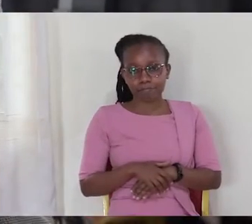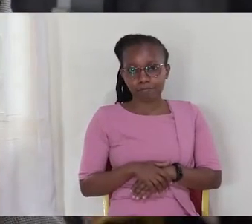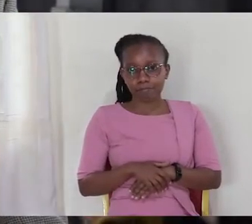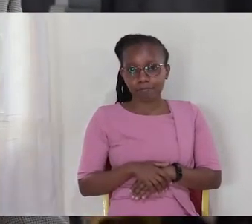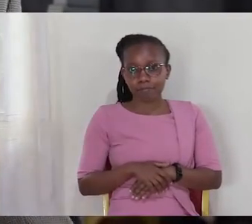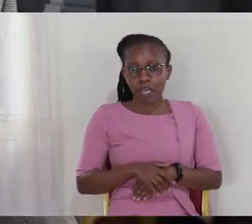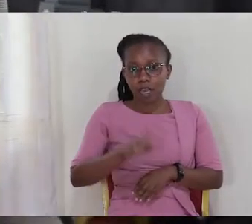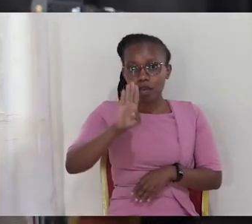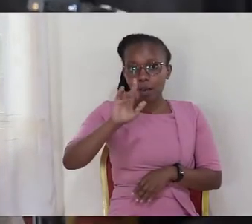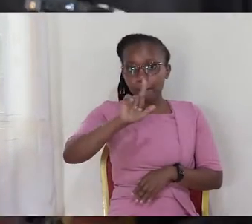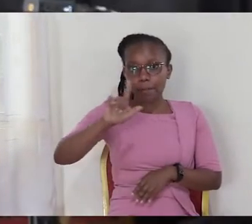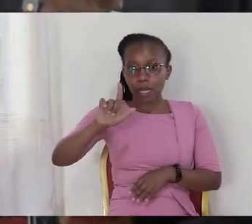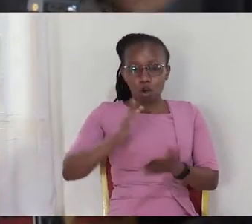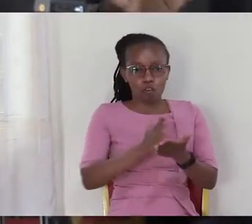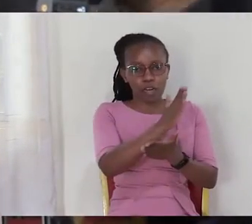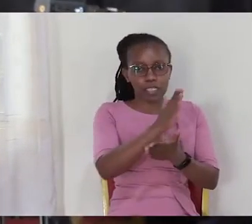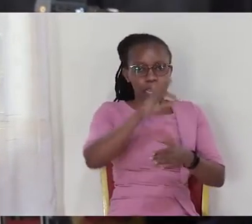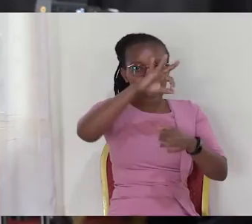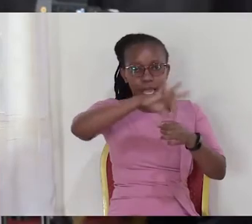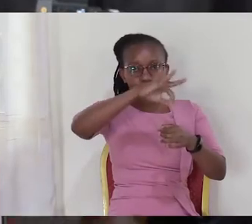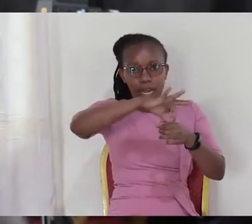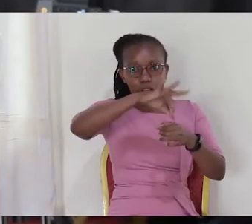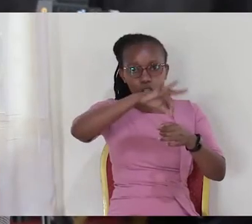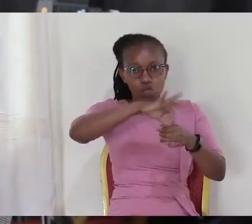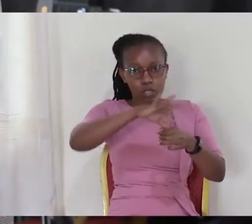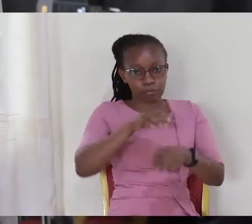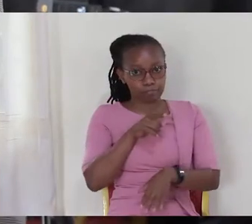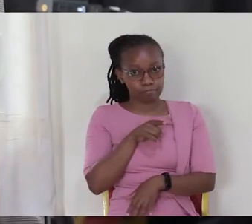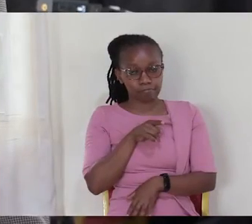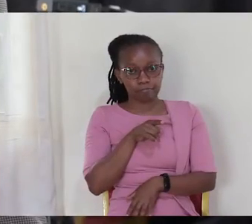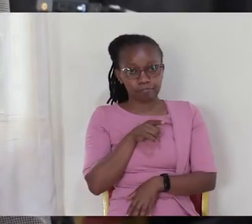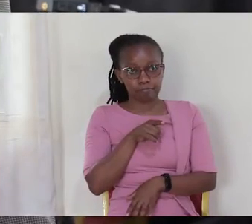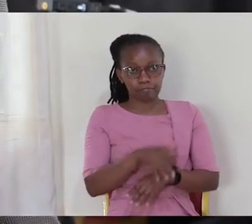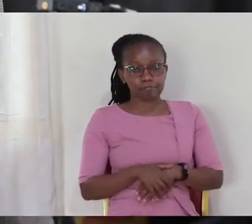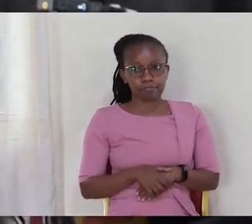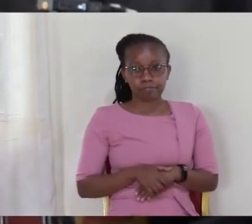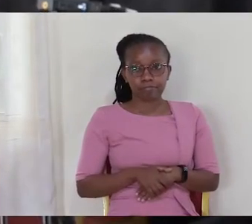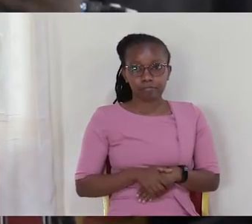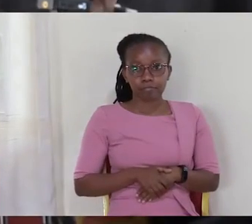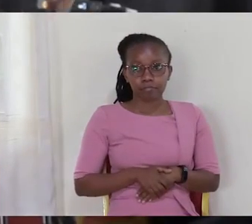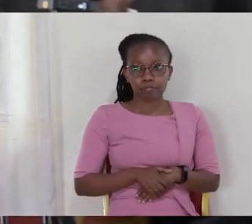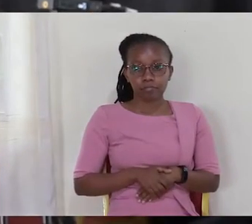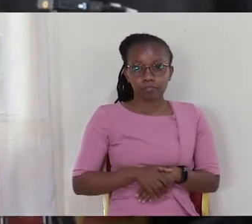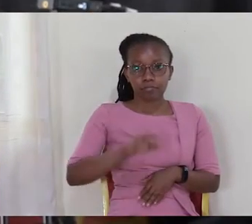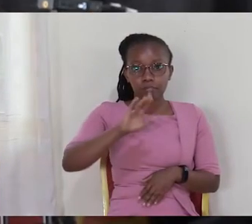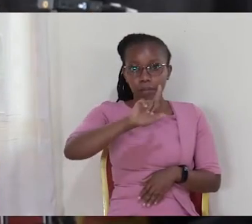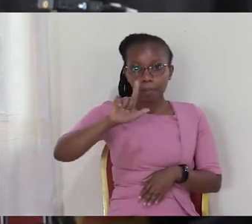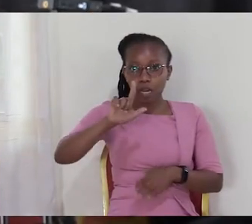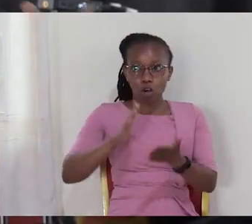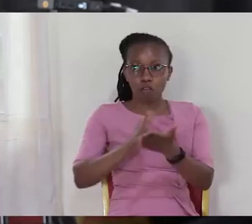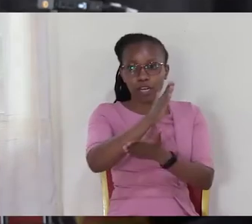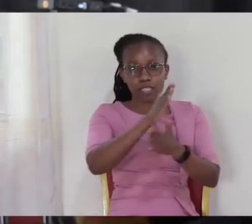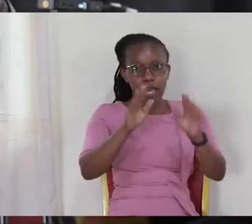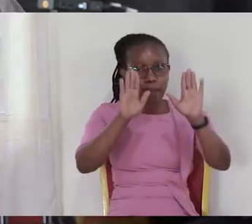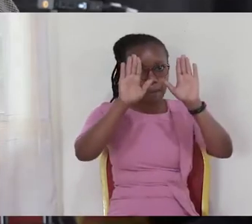of Rights, election is put as part of the Bill of Rights. So it's one of the most